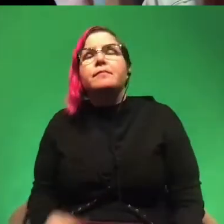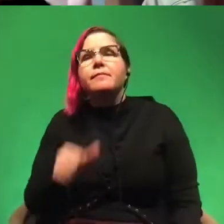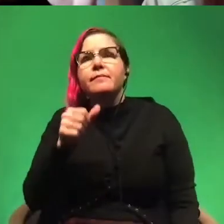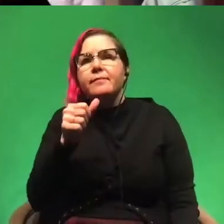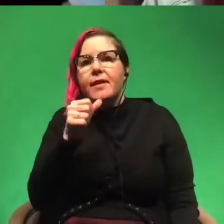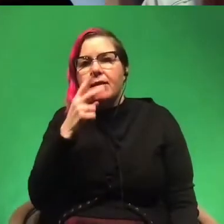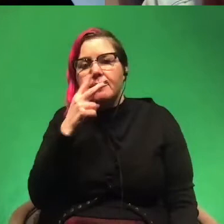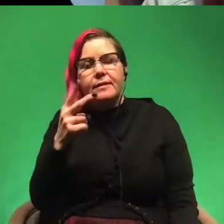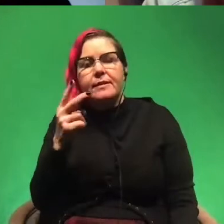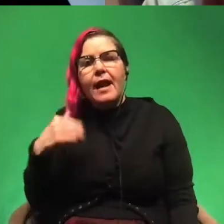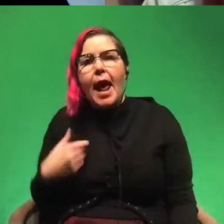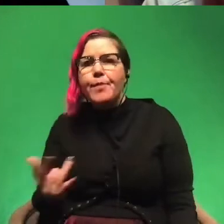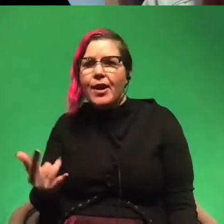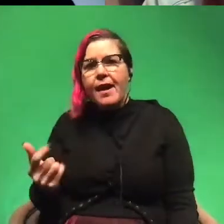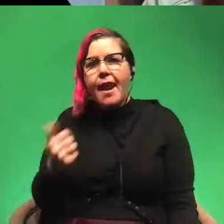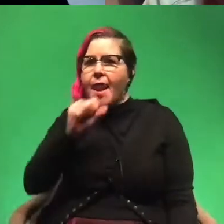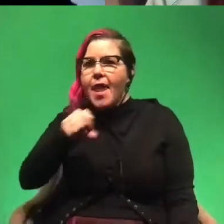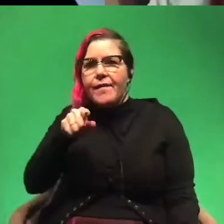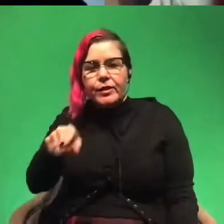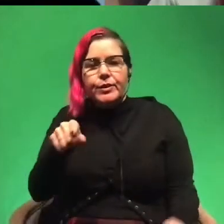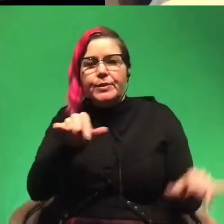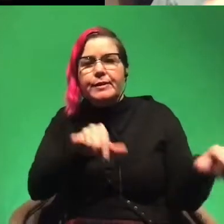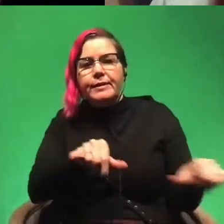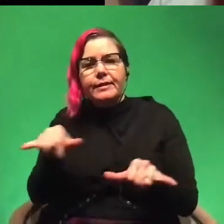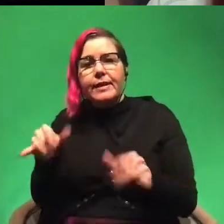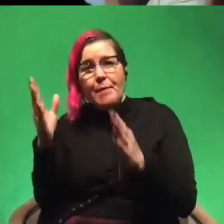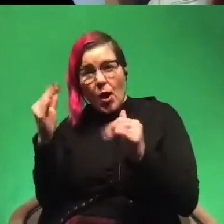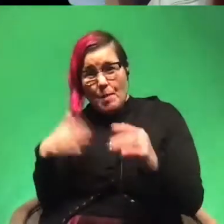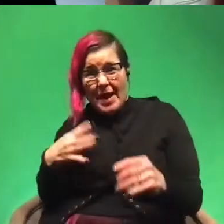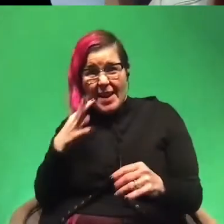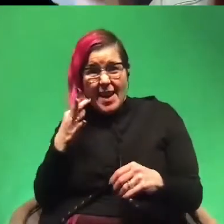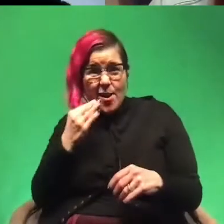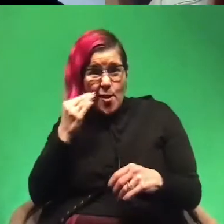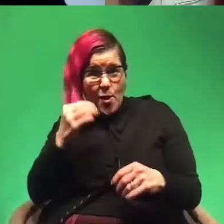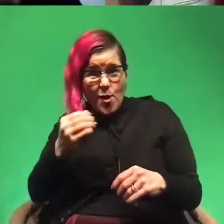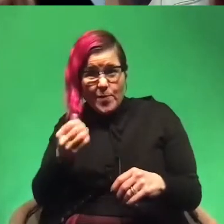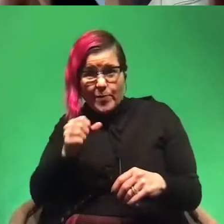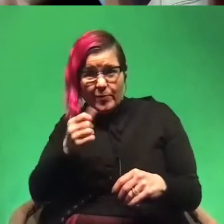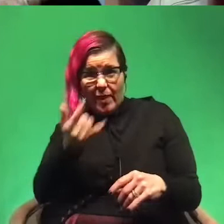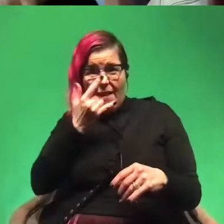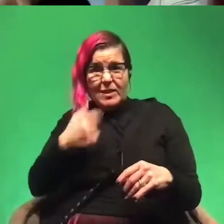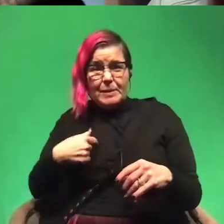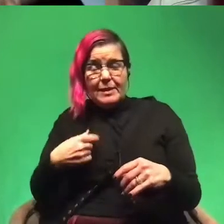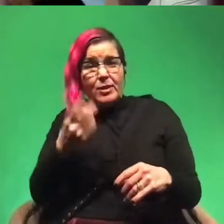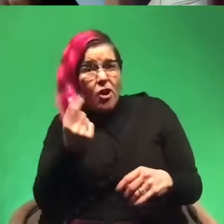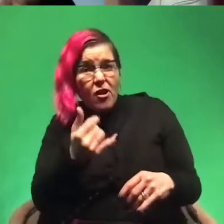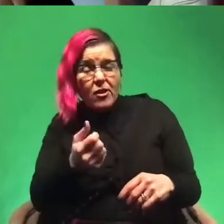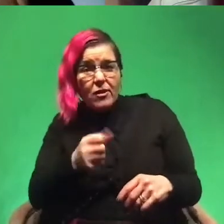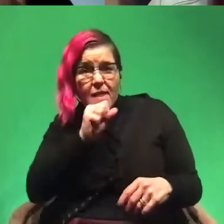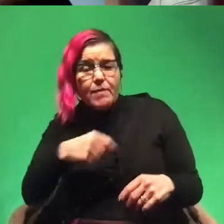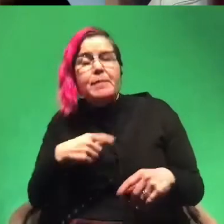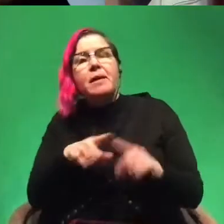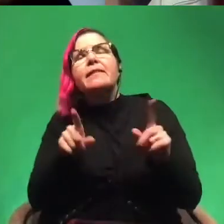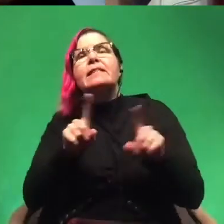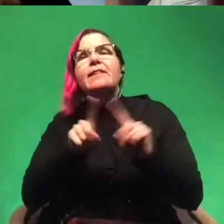that loves you in the same way that I hope my cat, my domestic cat loves me, or my dog loves me. But you know, the difference between those